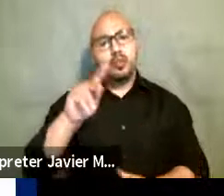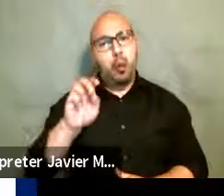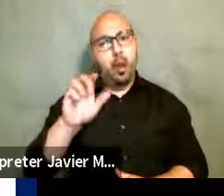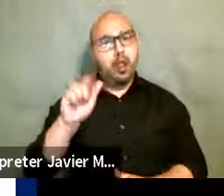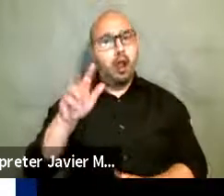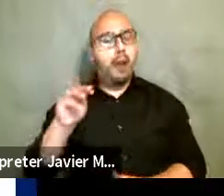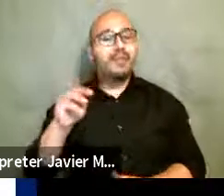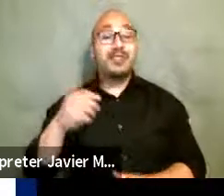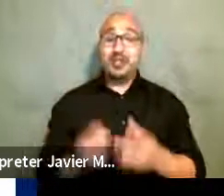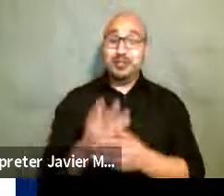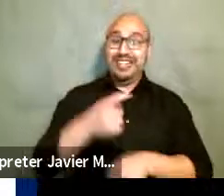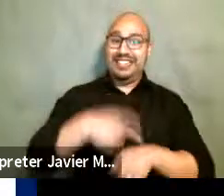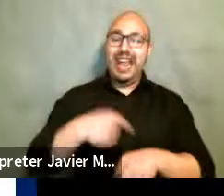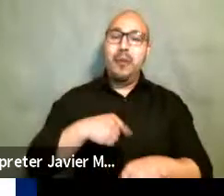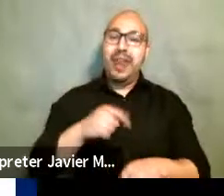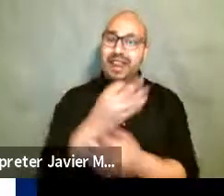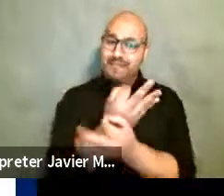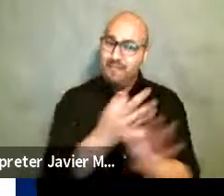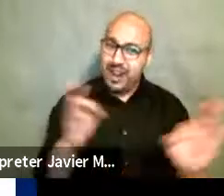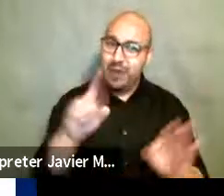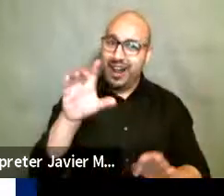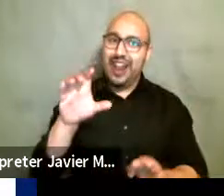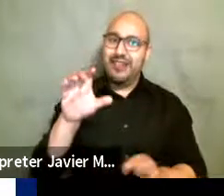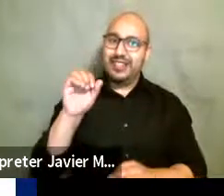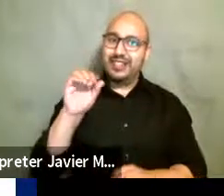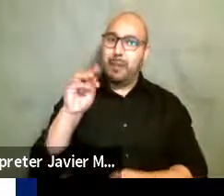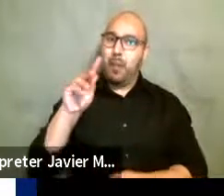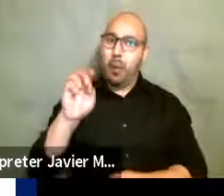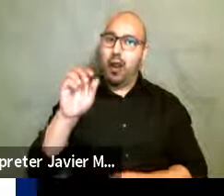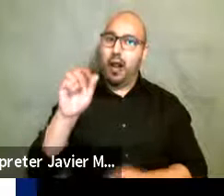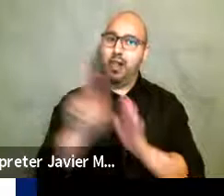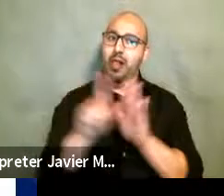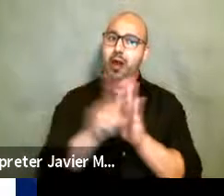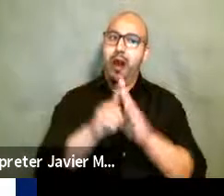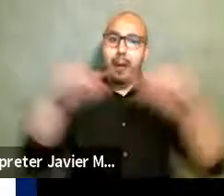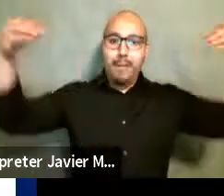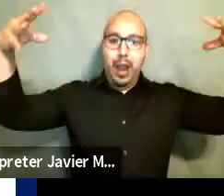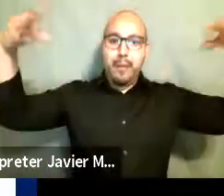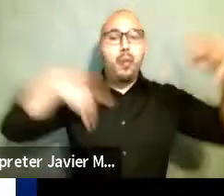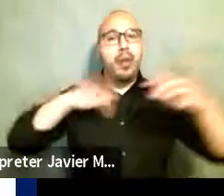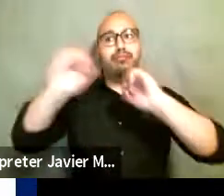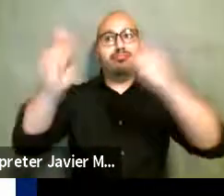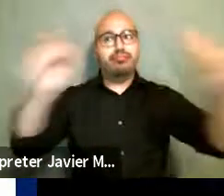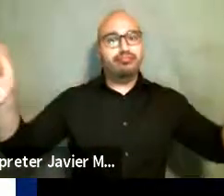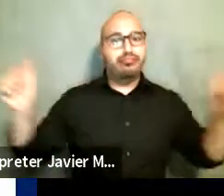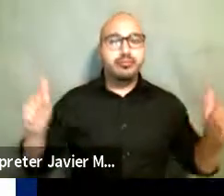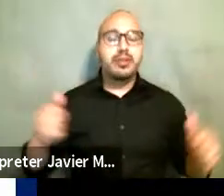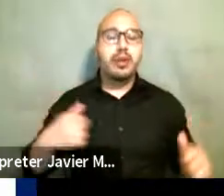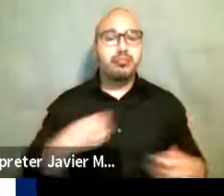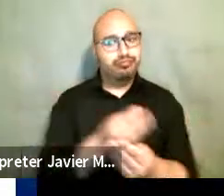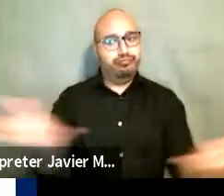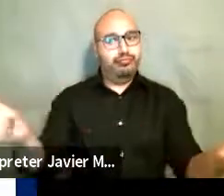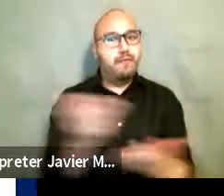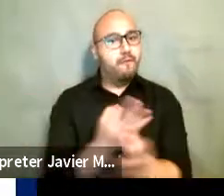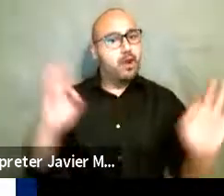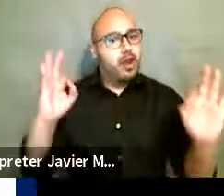installing hundreds of free smoke alarms throughout the community. Obviously, that's on hold for now, but we're still able to provide that